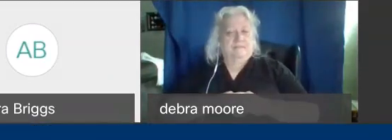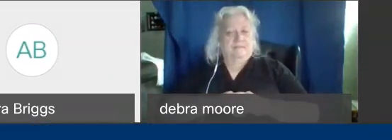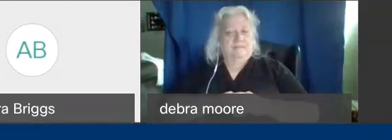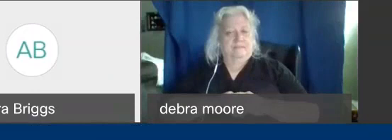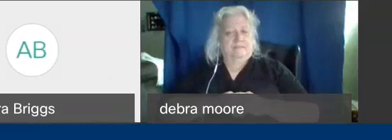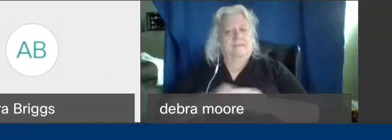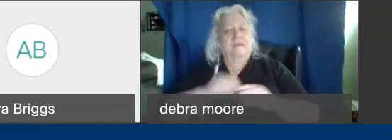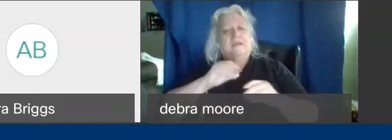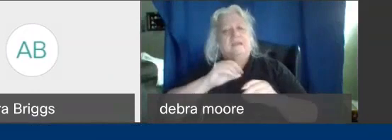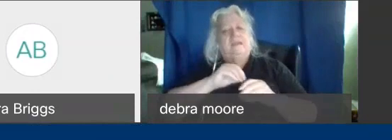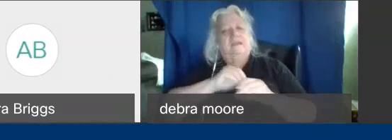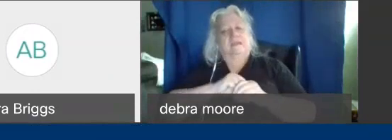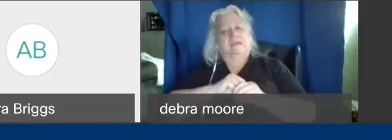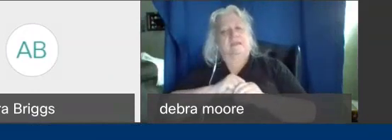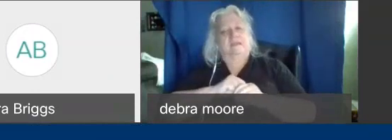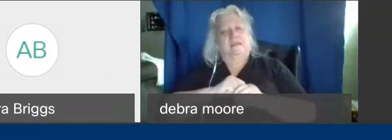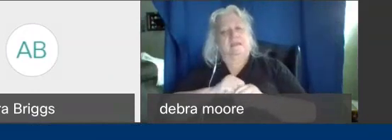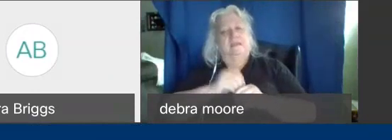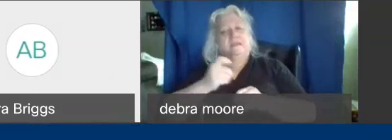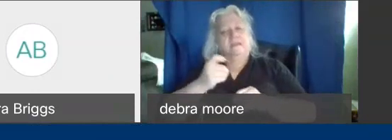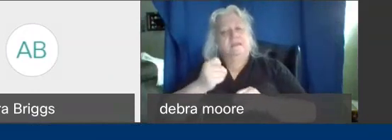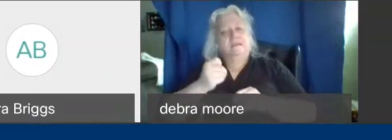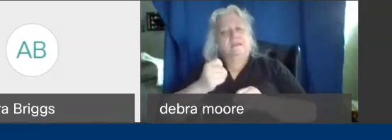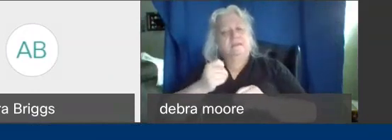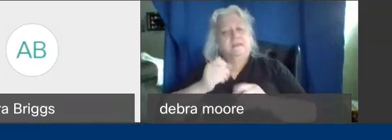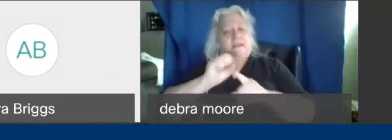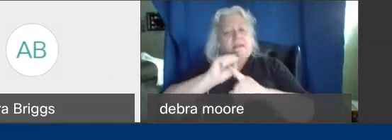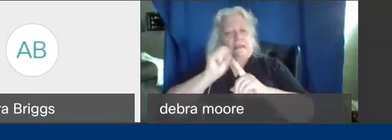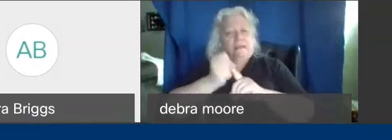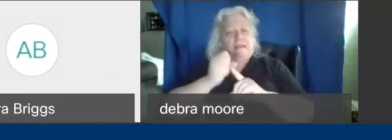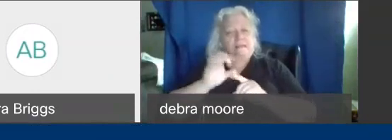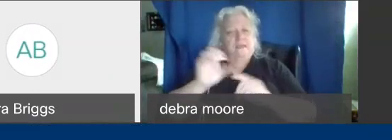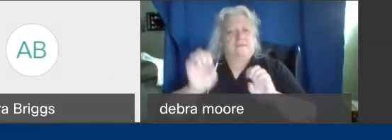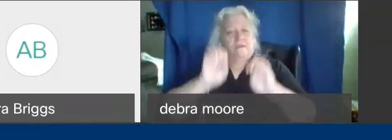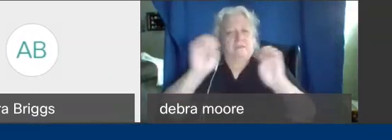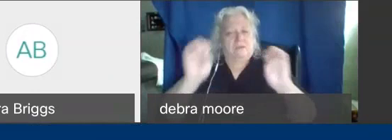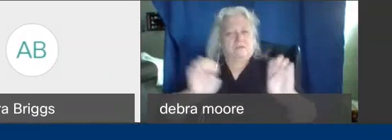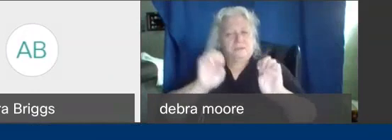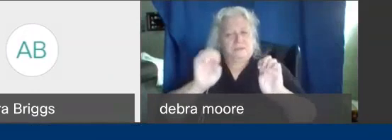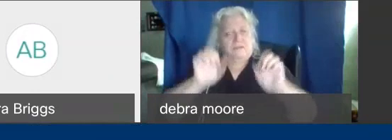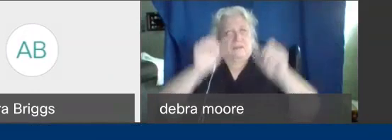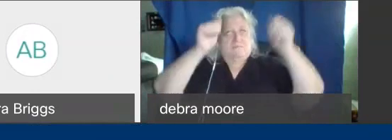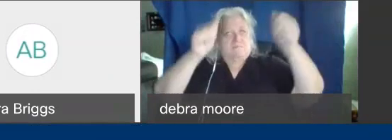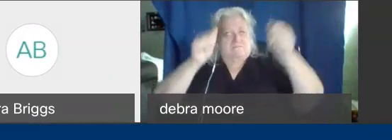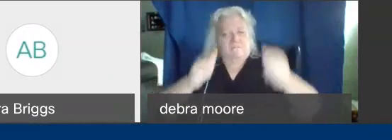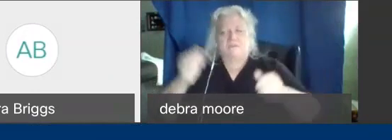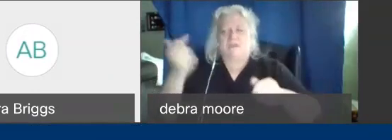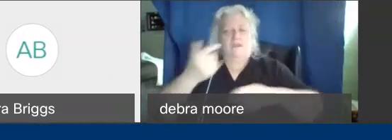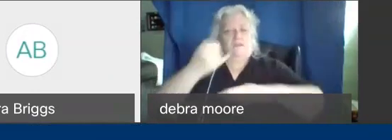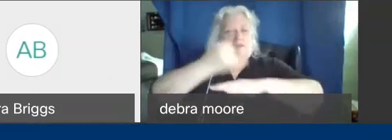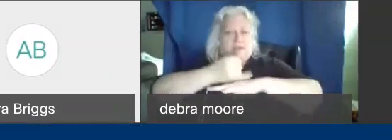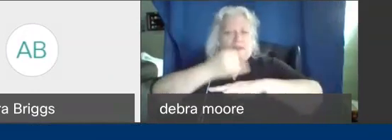Okay, and this is a little bit more in case of other emergencies. So there's posters displayed all around campus about the